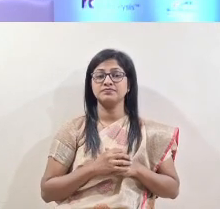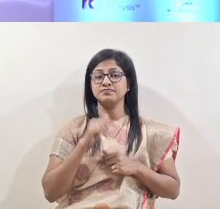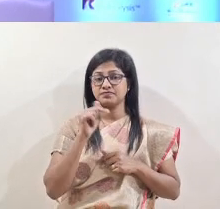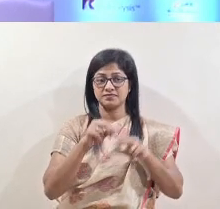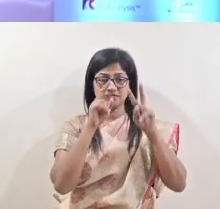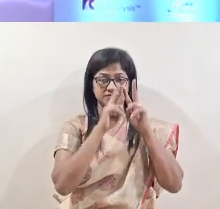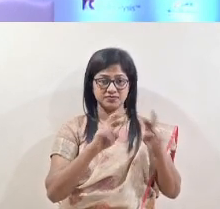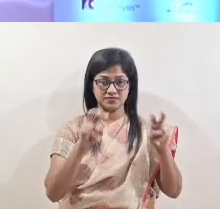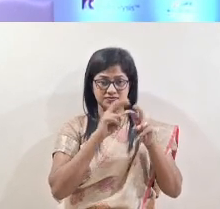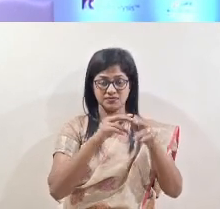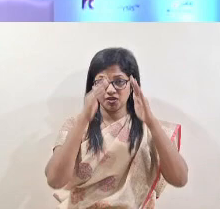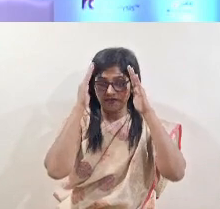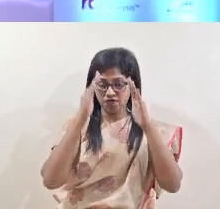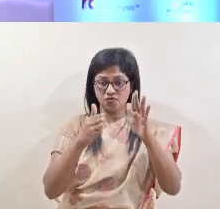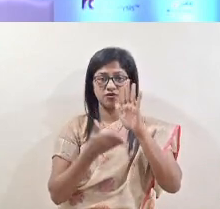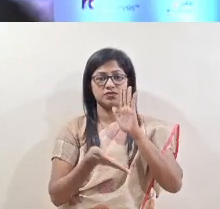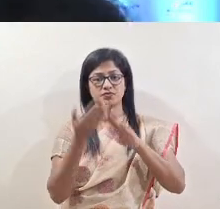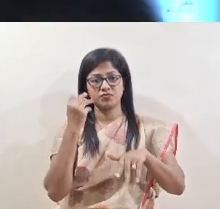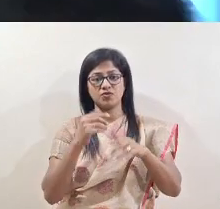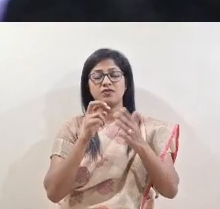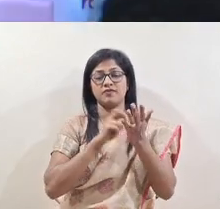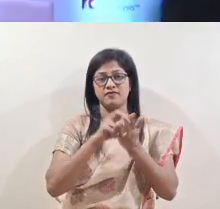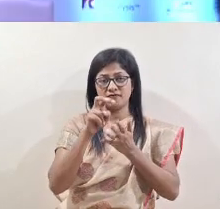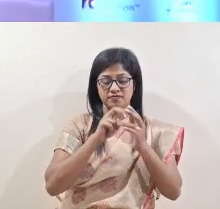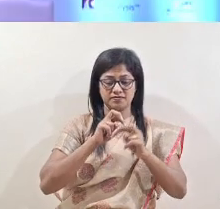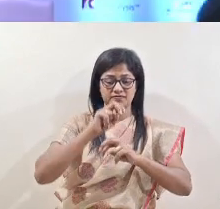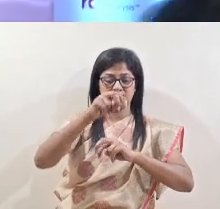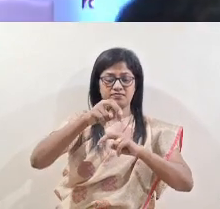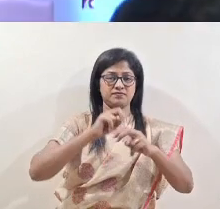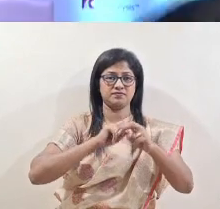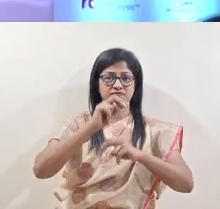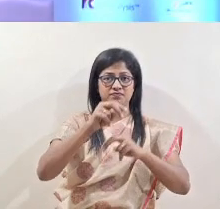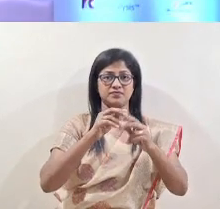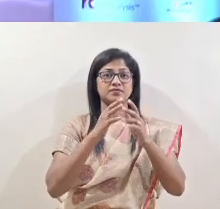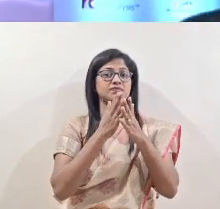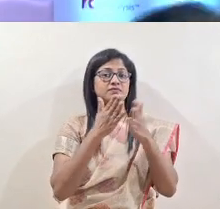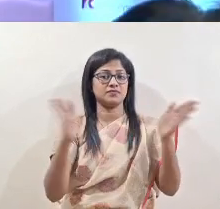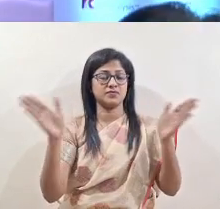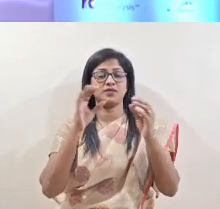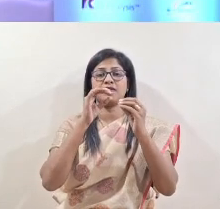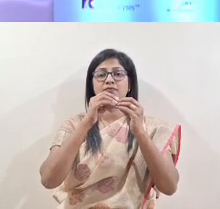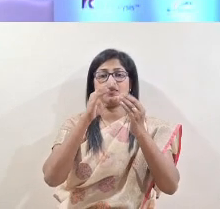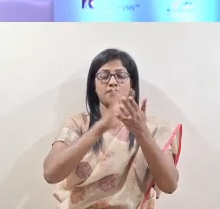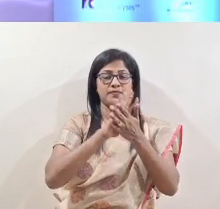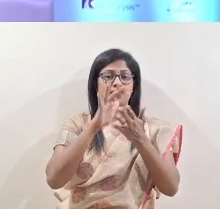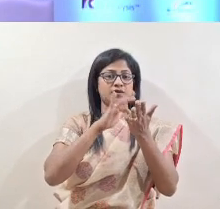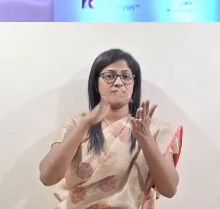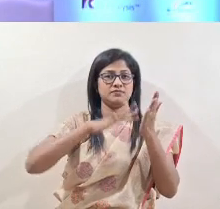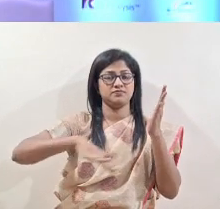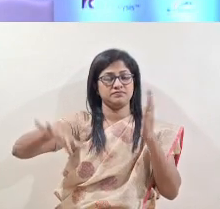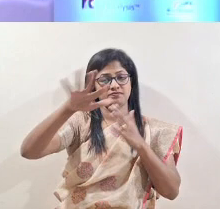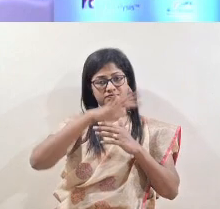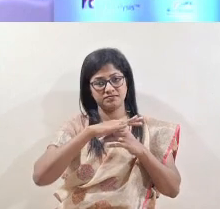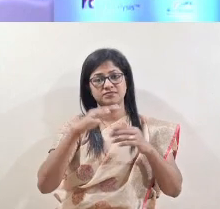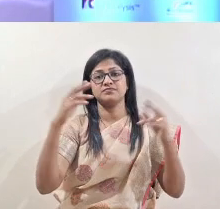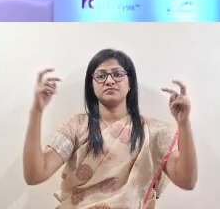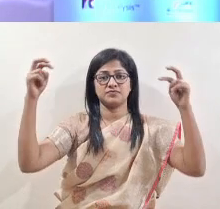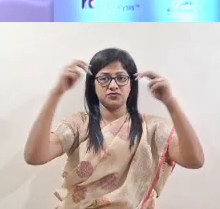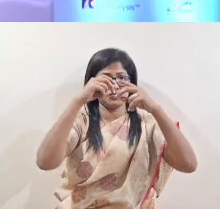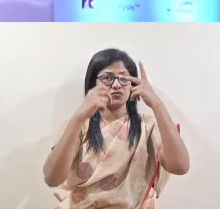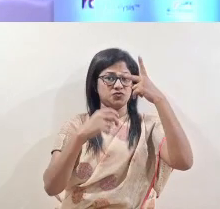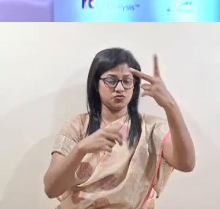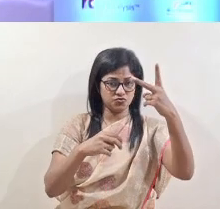study, we have focused on the various pedestrian crossing facilities from the Bhopal city In that, we have considered 2 footover bridge and